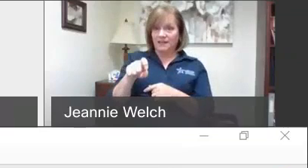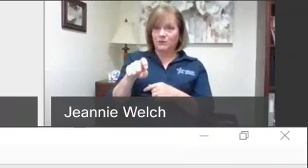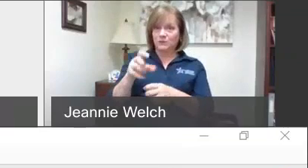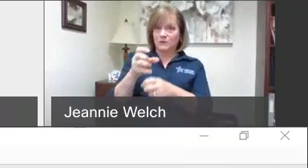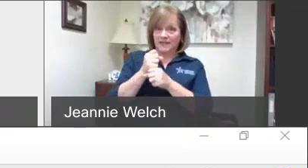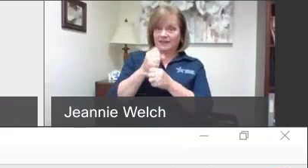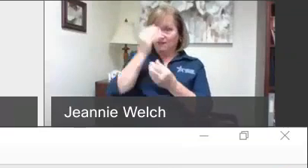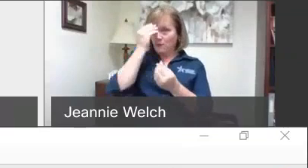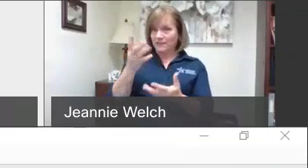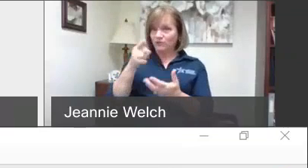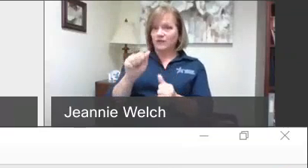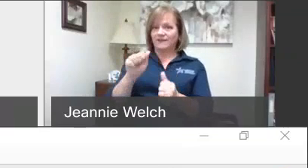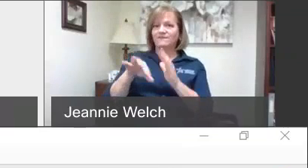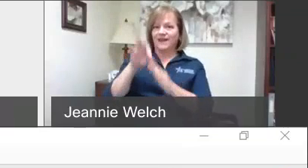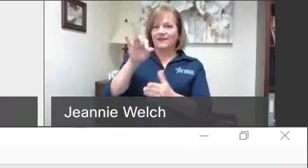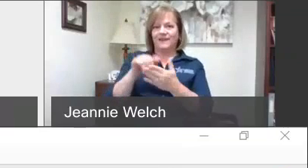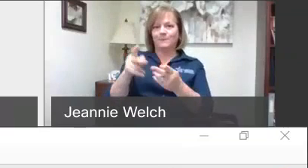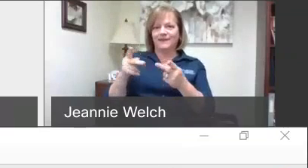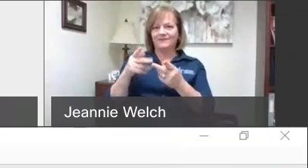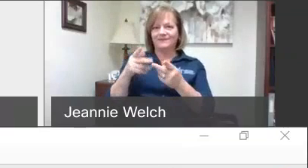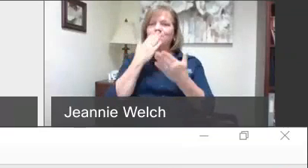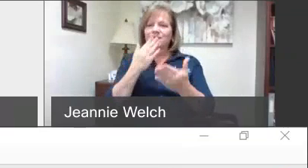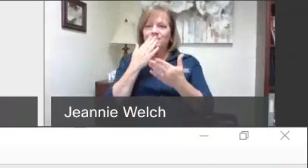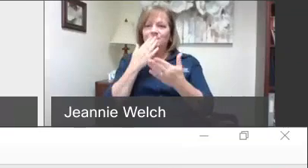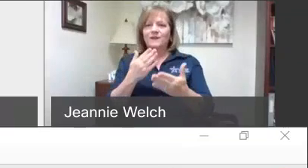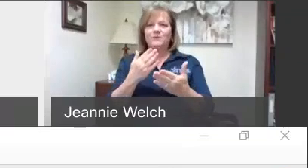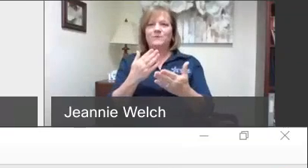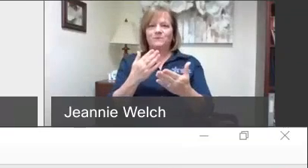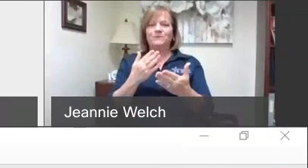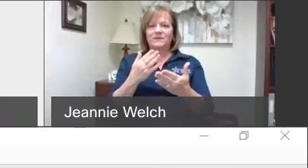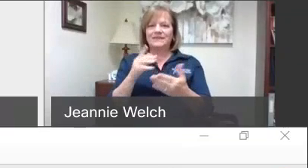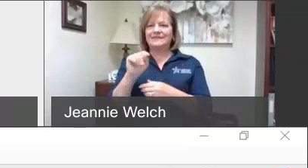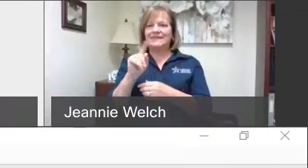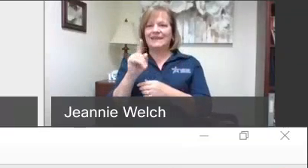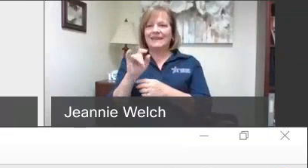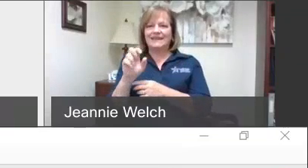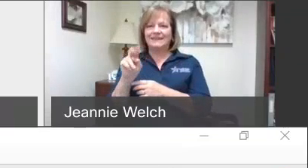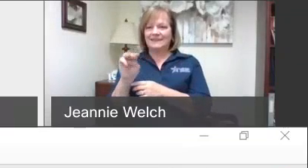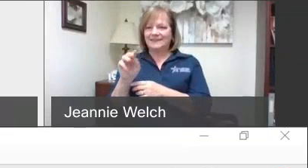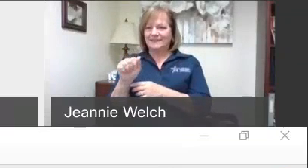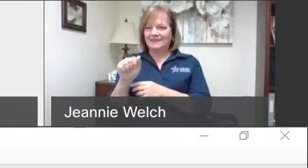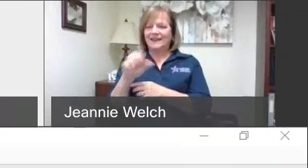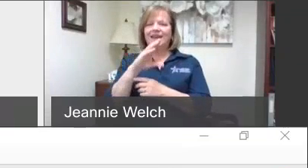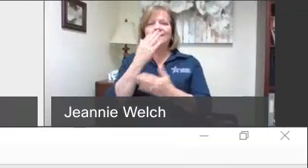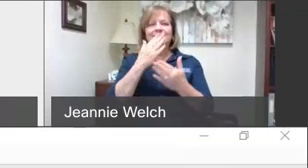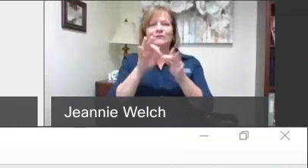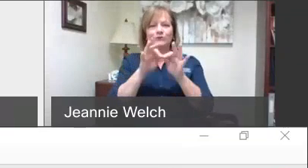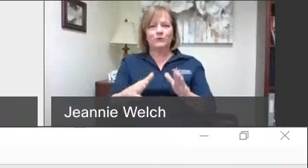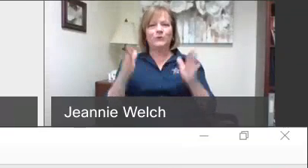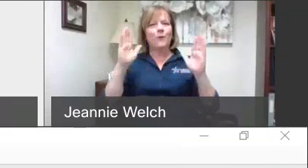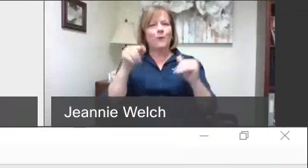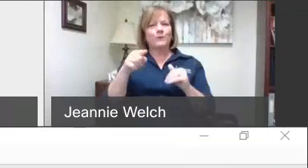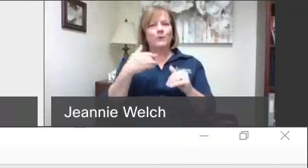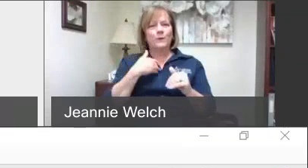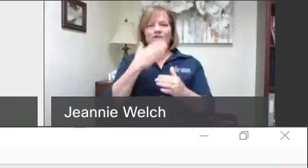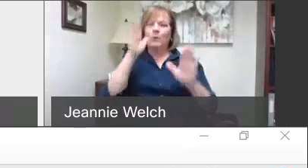that time. Thank you again, Titania, and thank you so much to our interpreters today. And I hope you guys have a great holiday